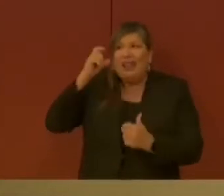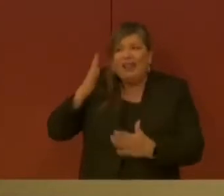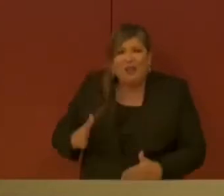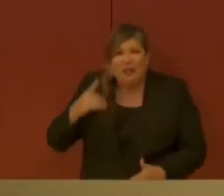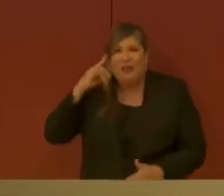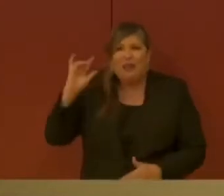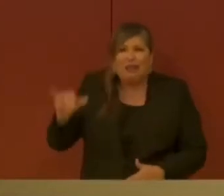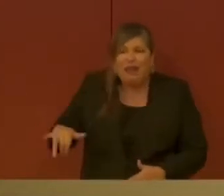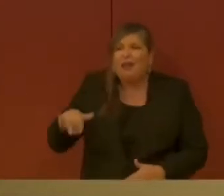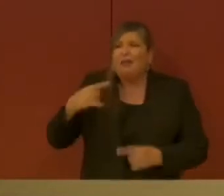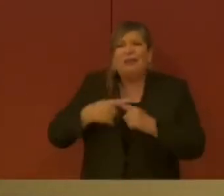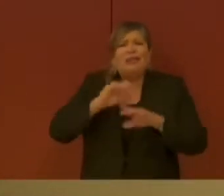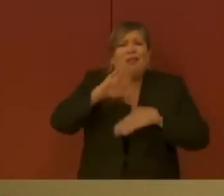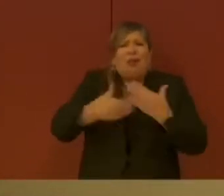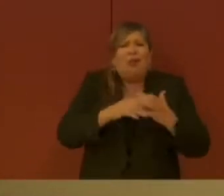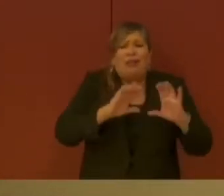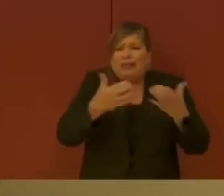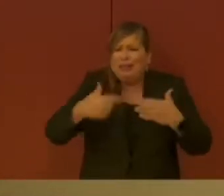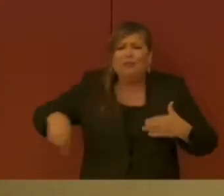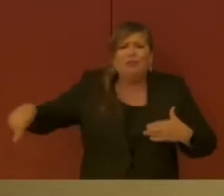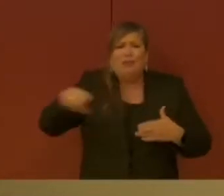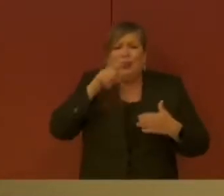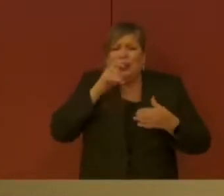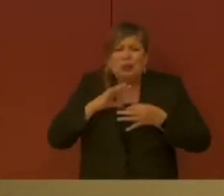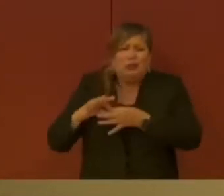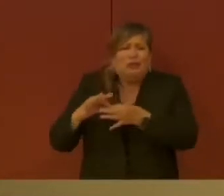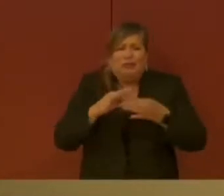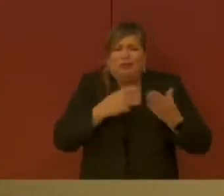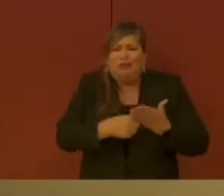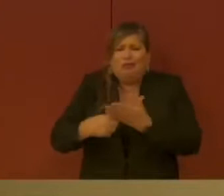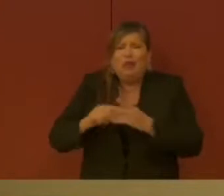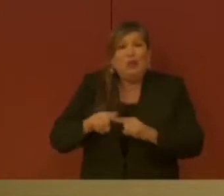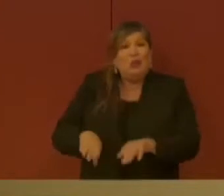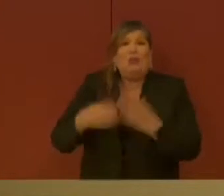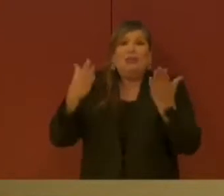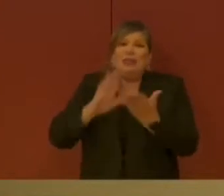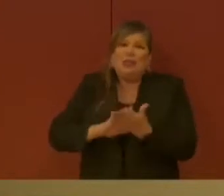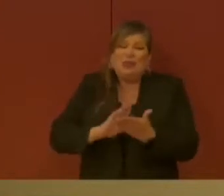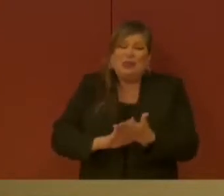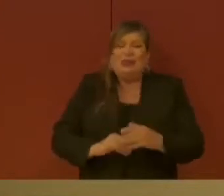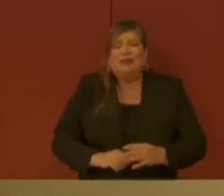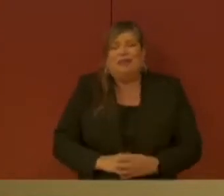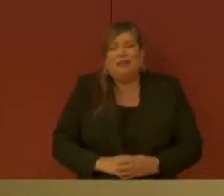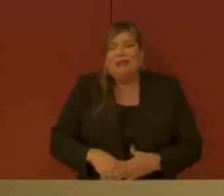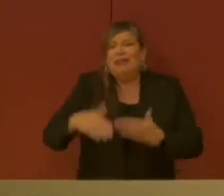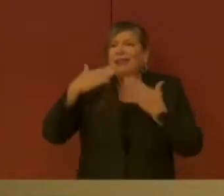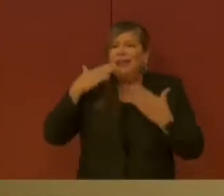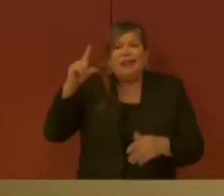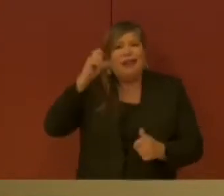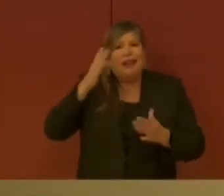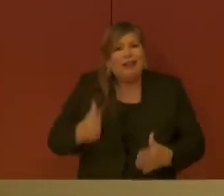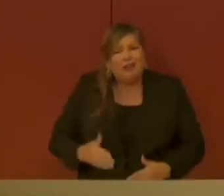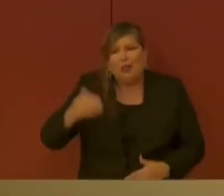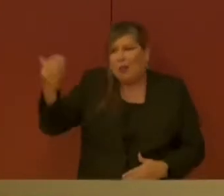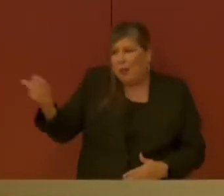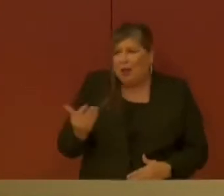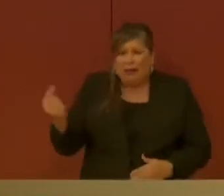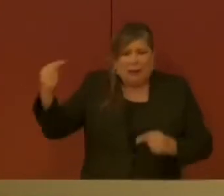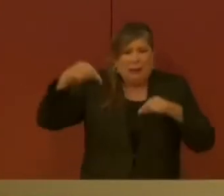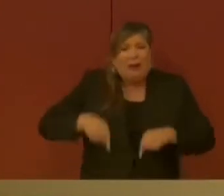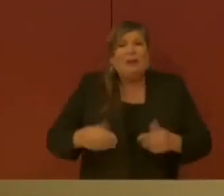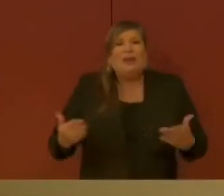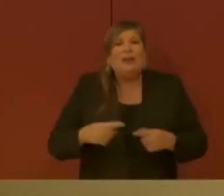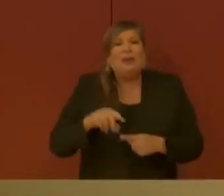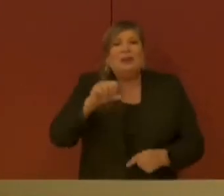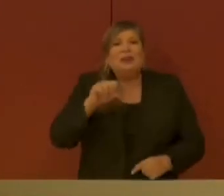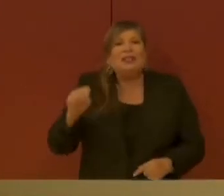teams that really negotiated to get that done. I want to thank the governor and welcome him to Stockton for coming down and I'm standing